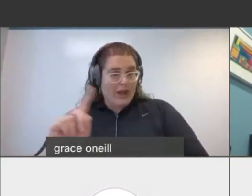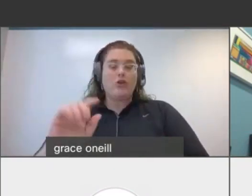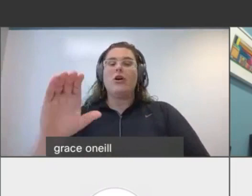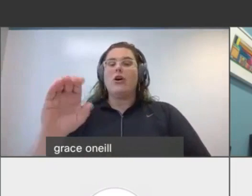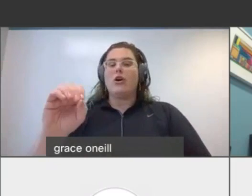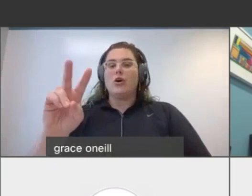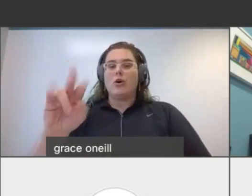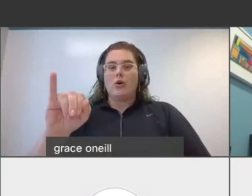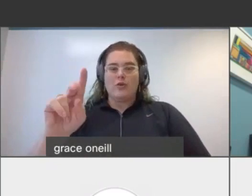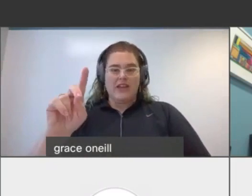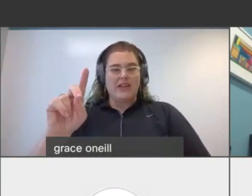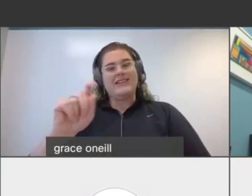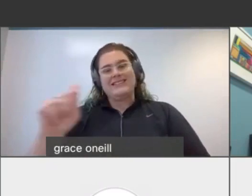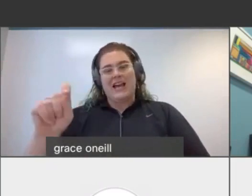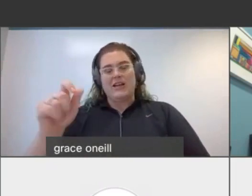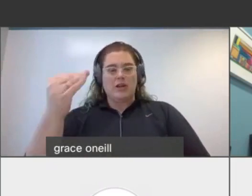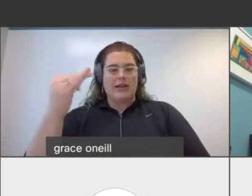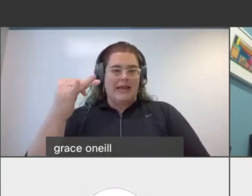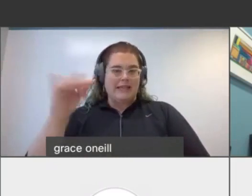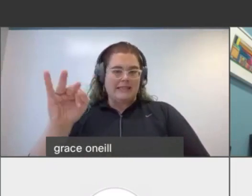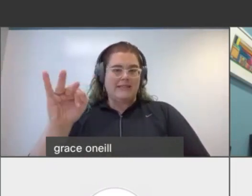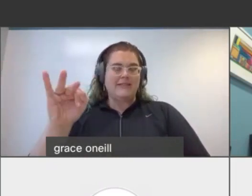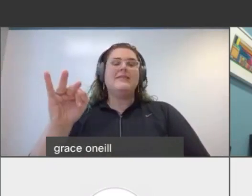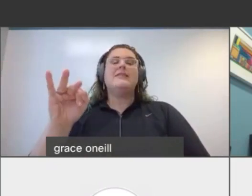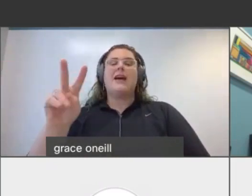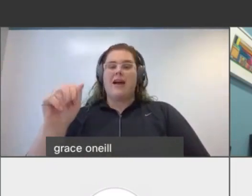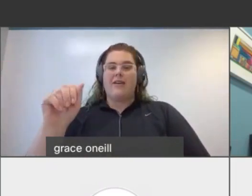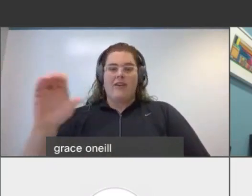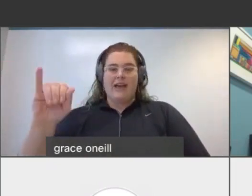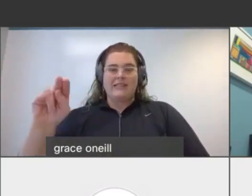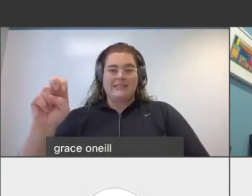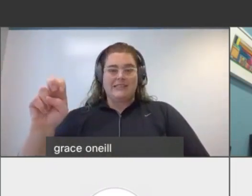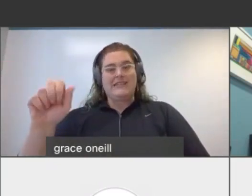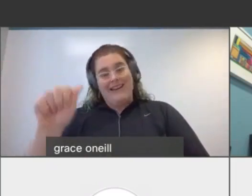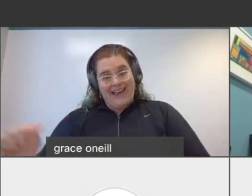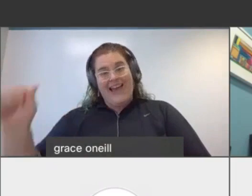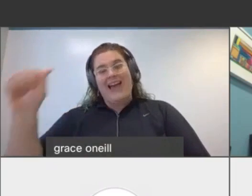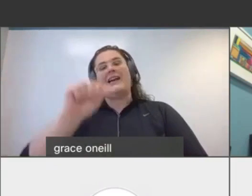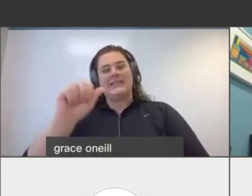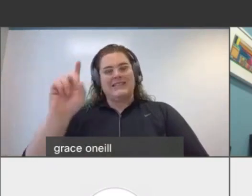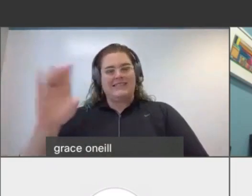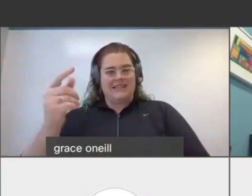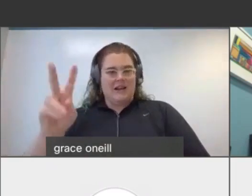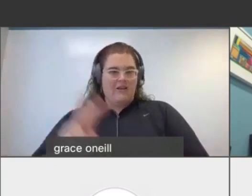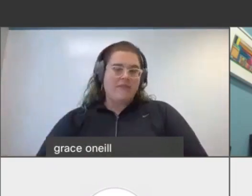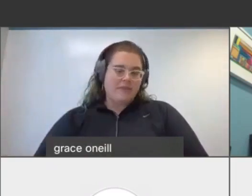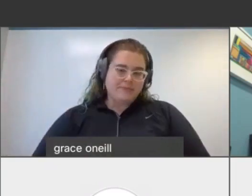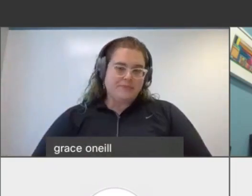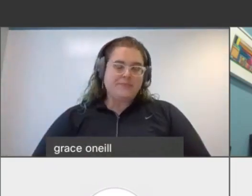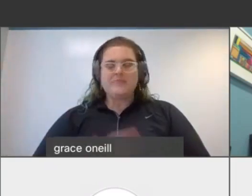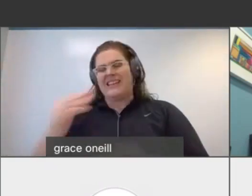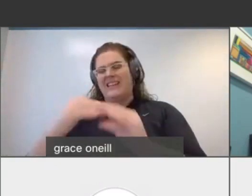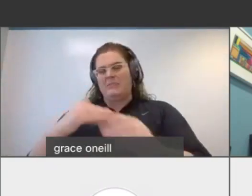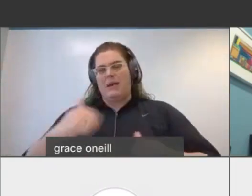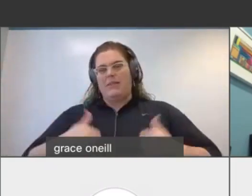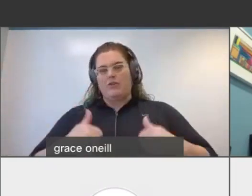covid-19.vaccine@dc.gov. One other update based on questions we've